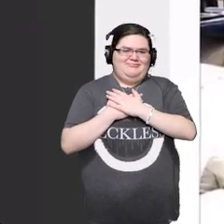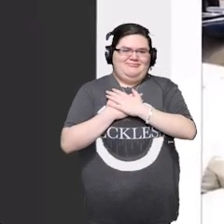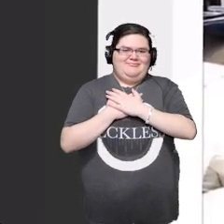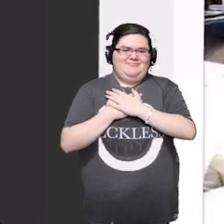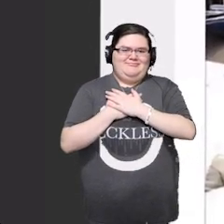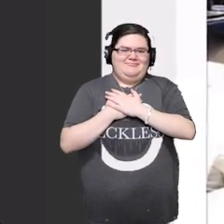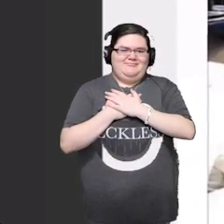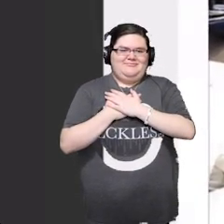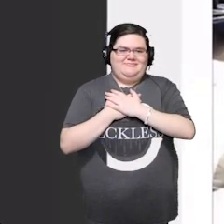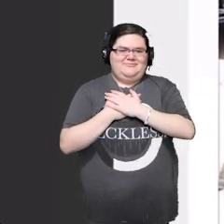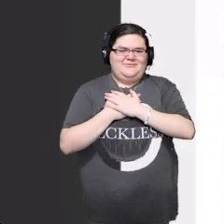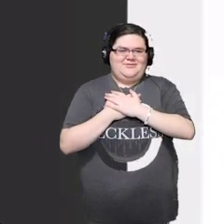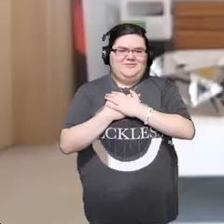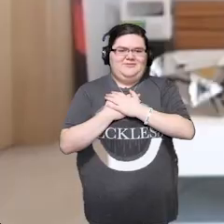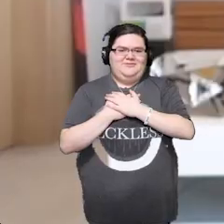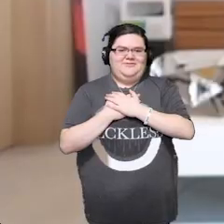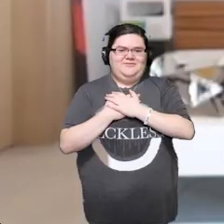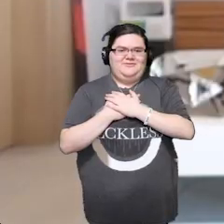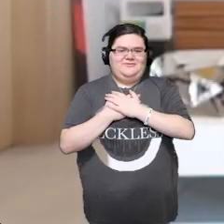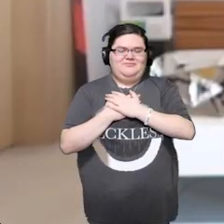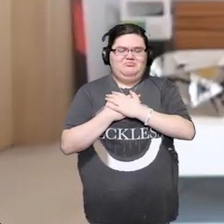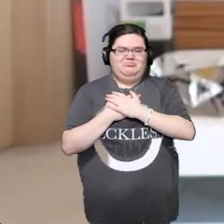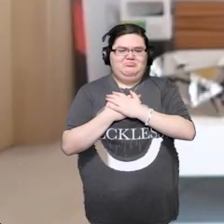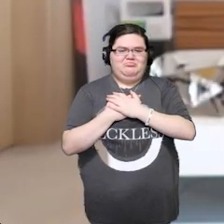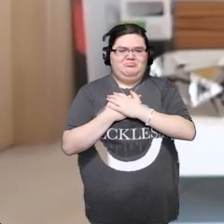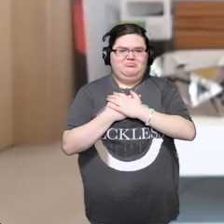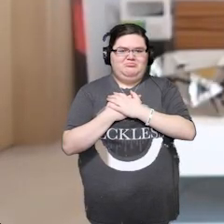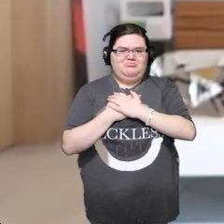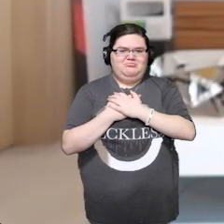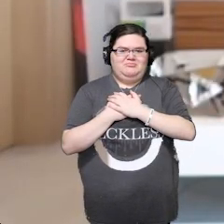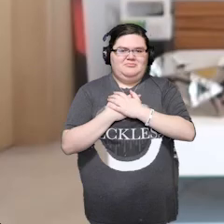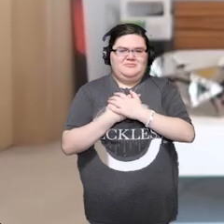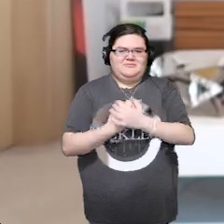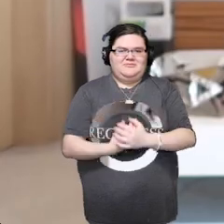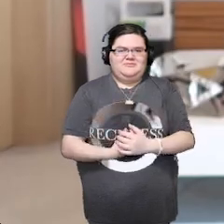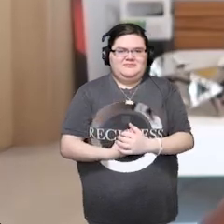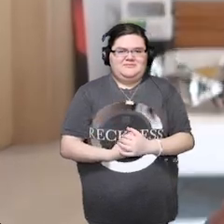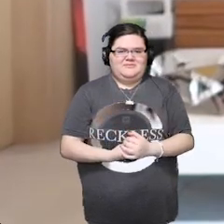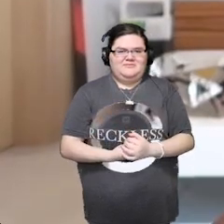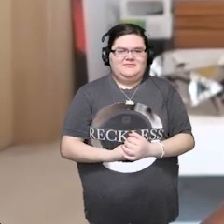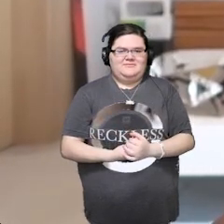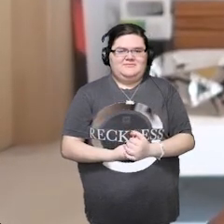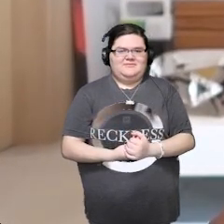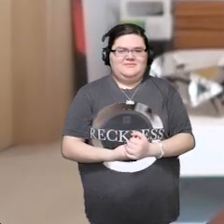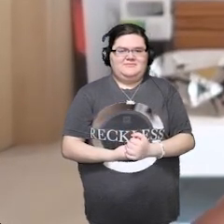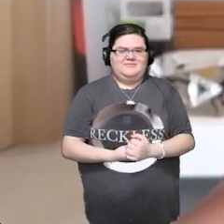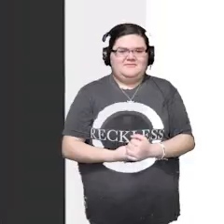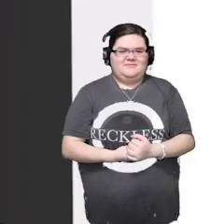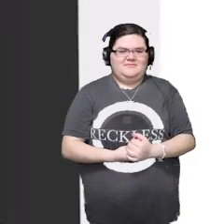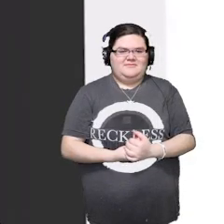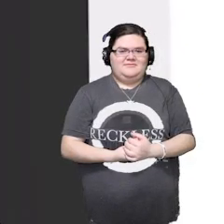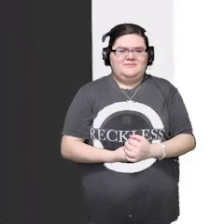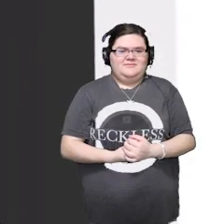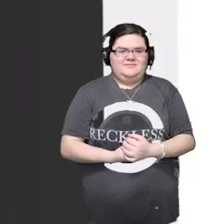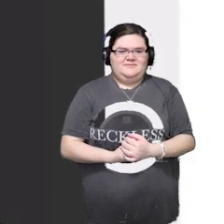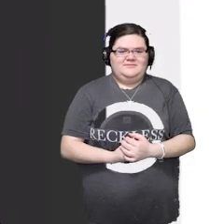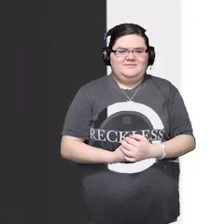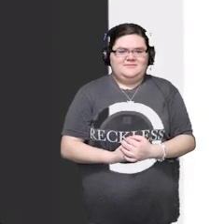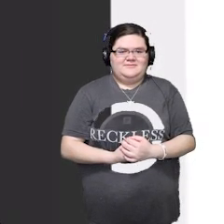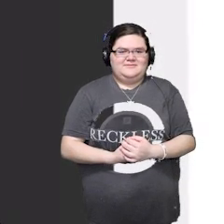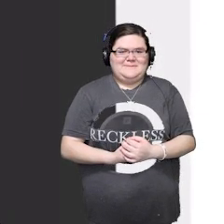happen. Rest in peace, Shane. Well, rest in peace, man. Oh man, fuck cancer, man. Fuck cancer. Same